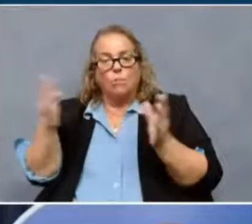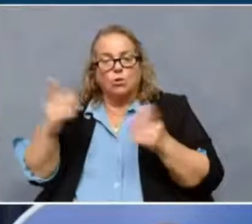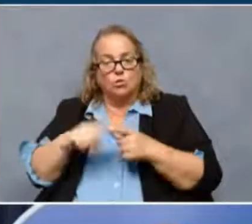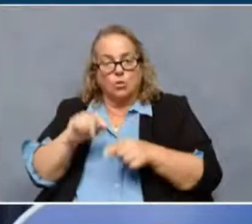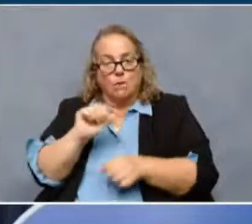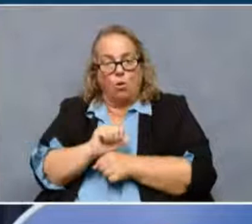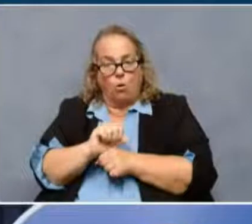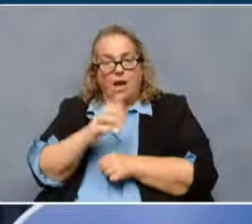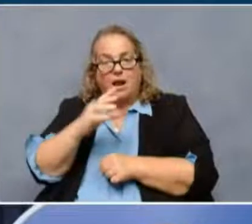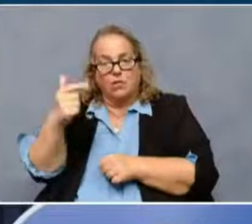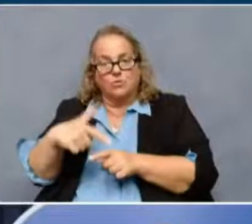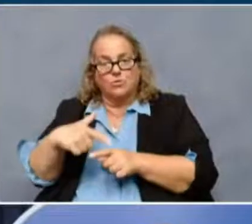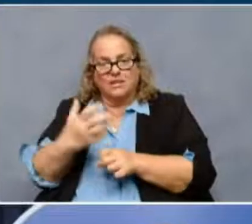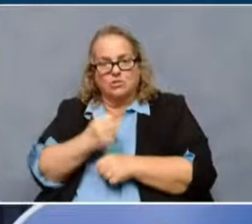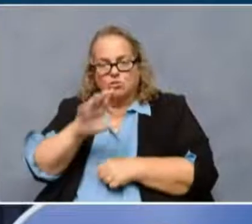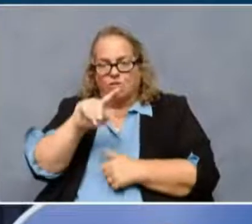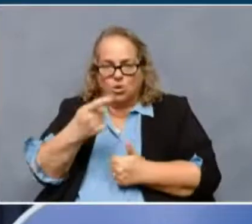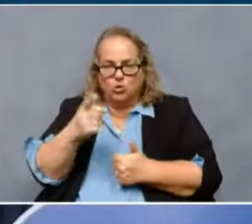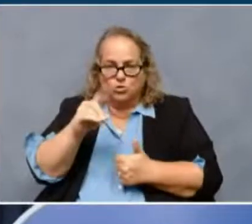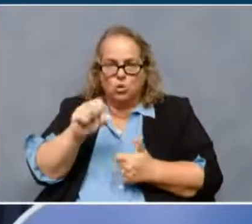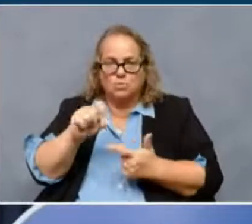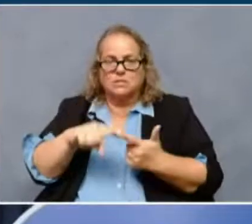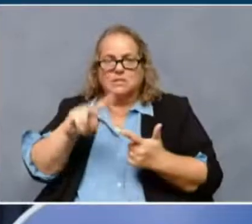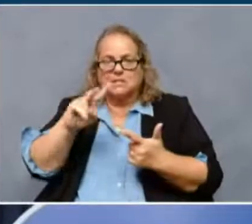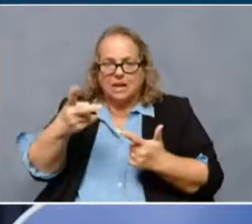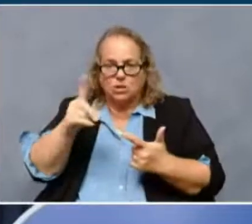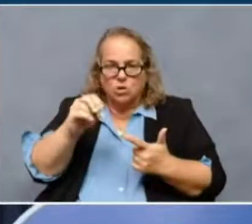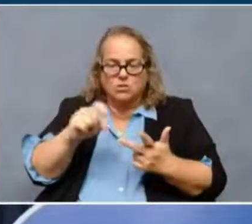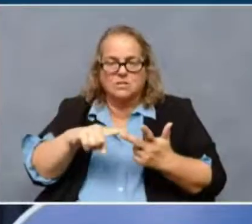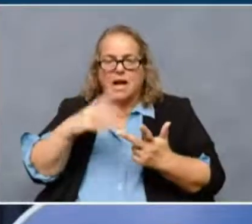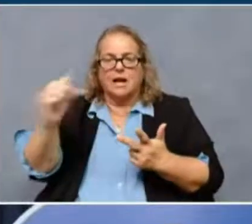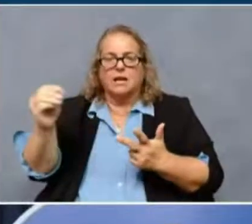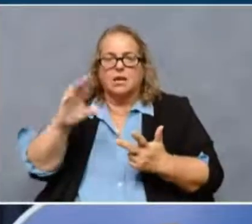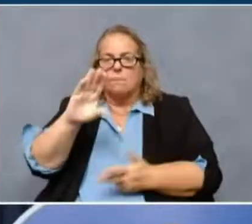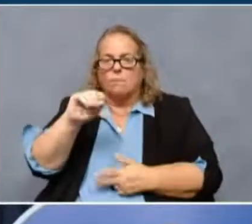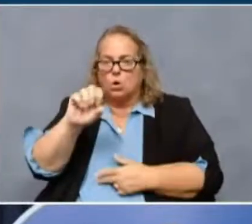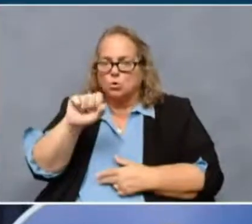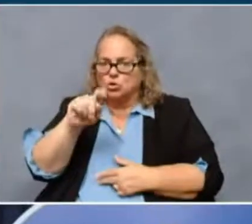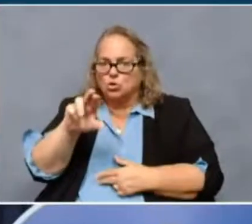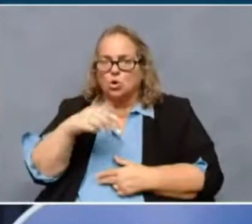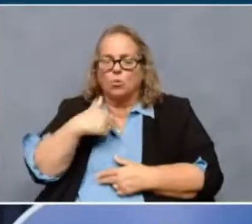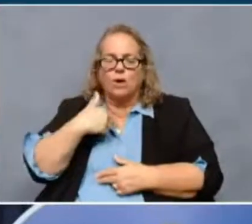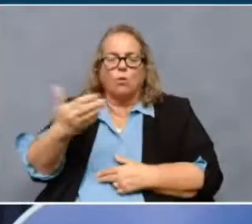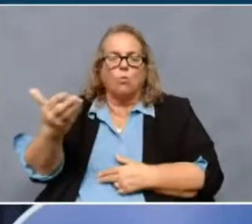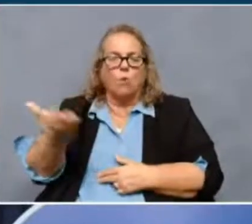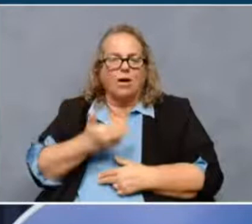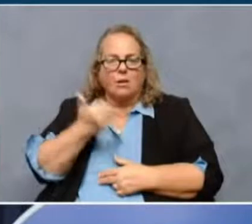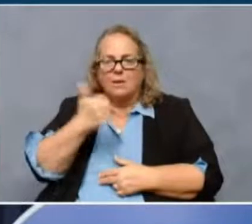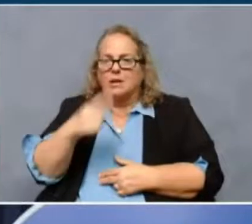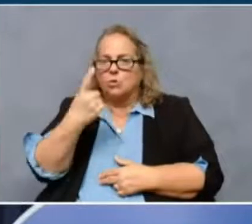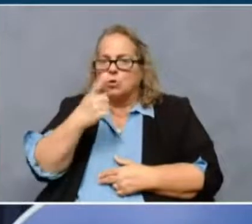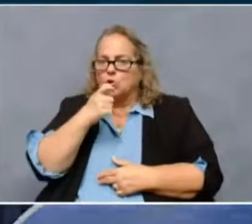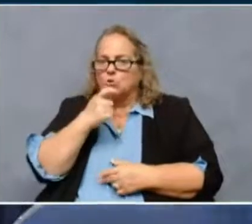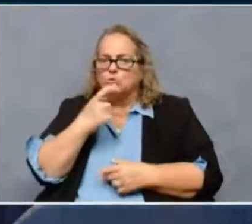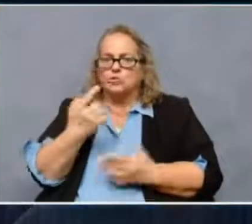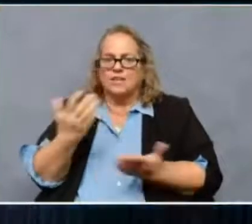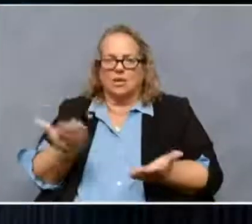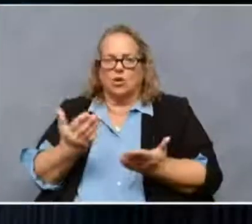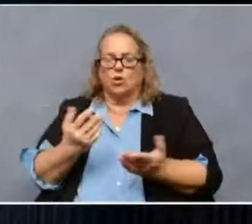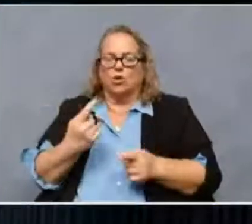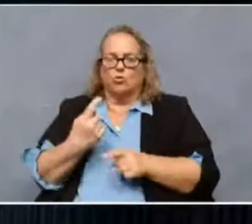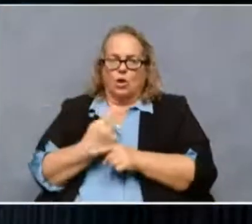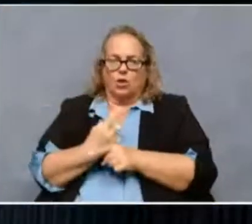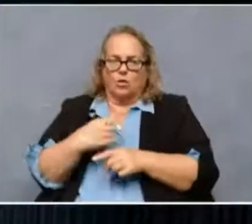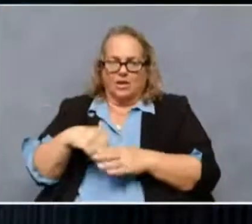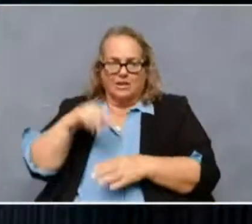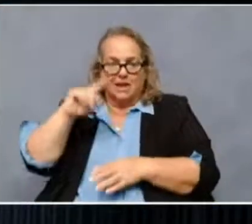dose, to get your second dose, to get your booster. We welcome anybody who is here regularly in the Capitol to come in